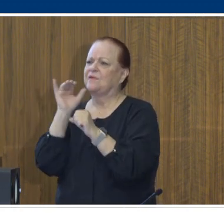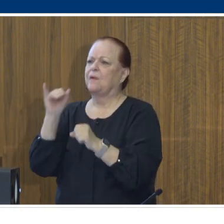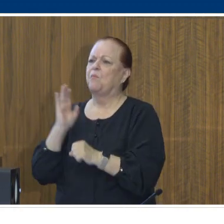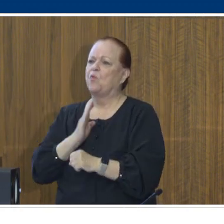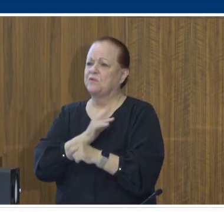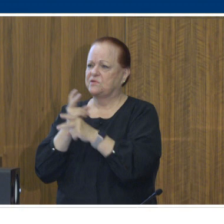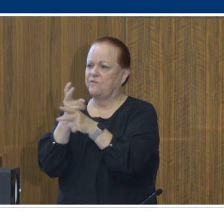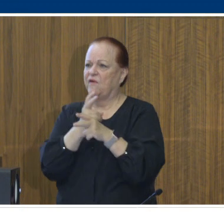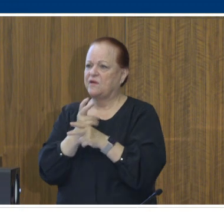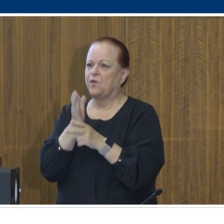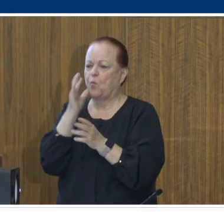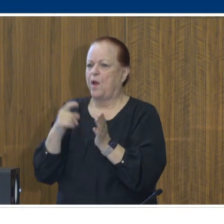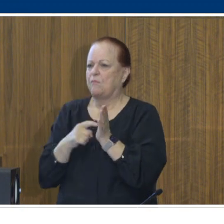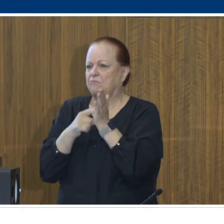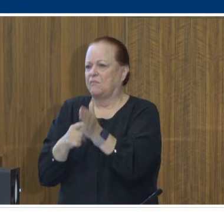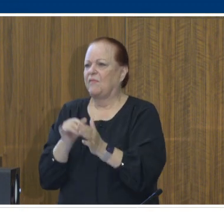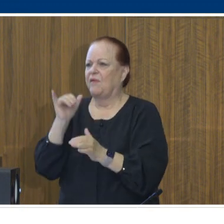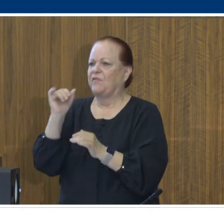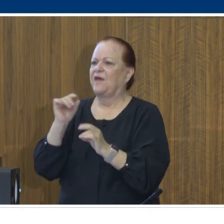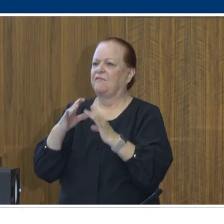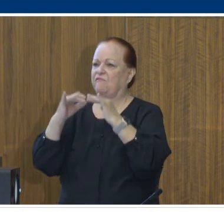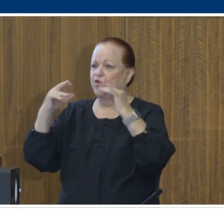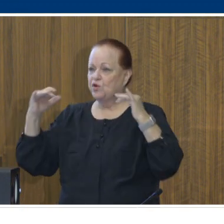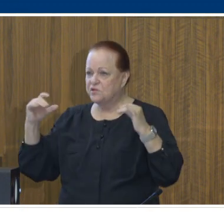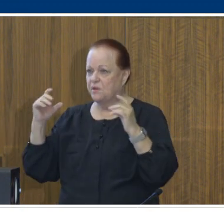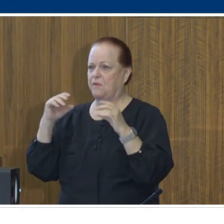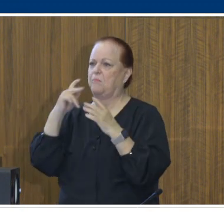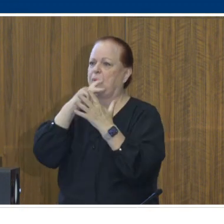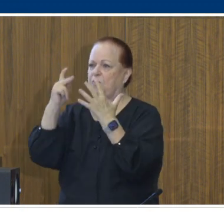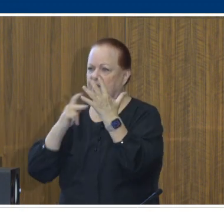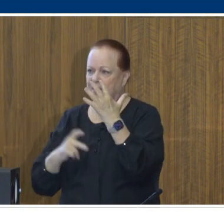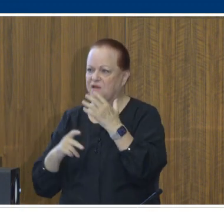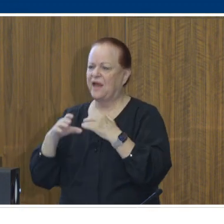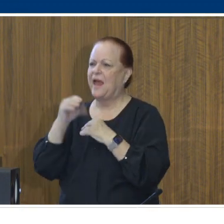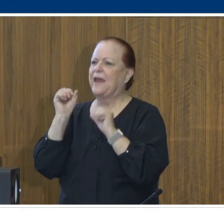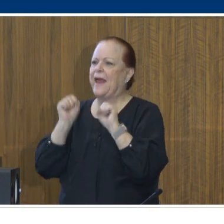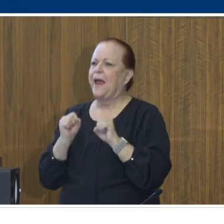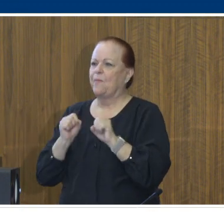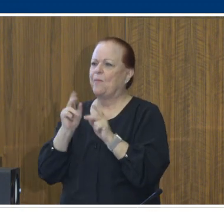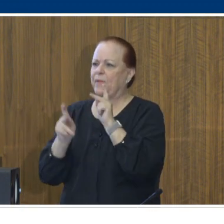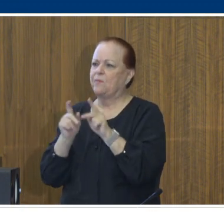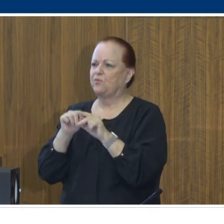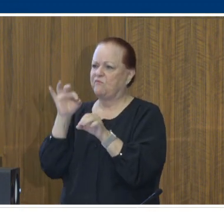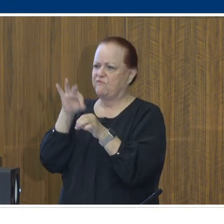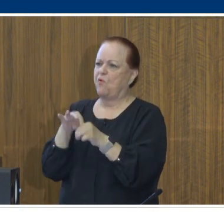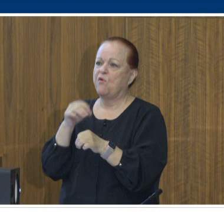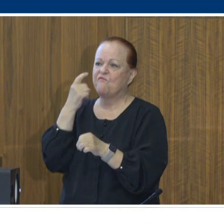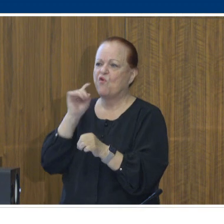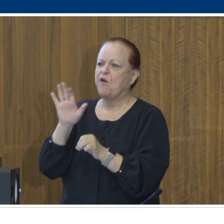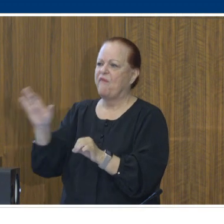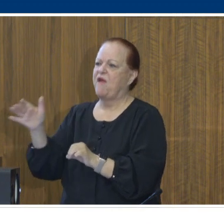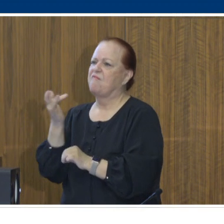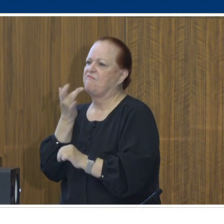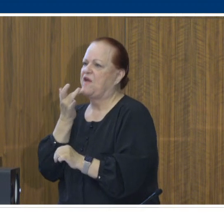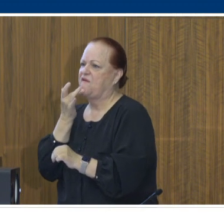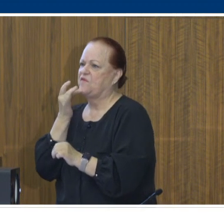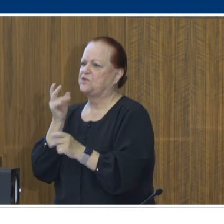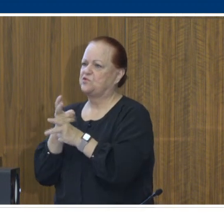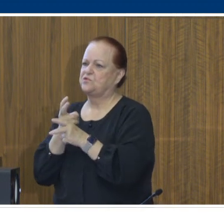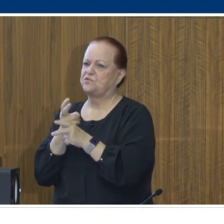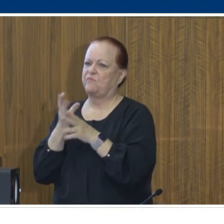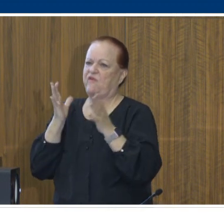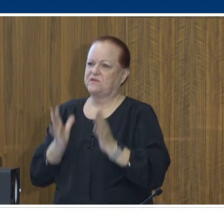the county's diverse population and that it enables constituents to vote for the supervisor of their choice.